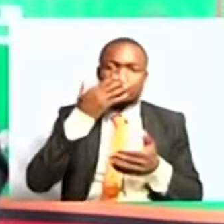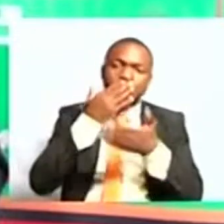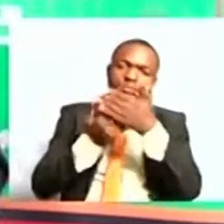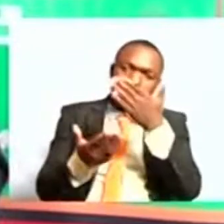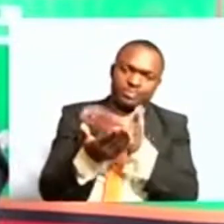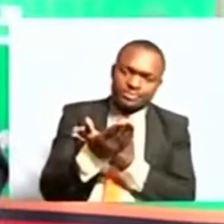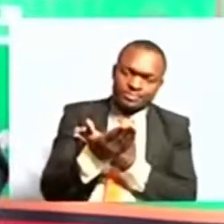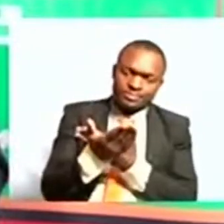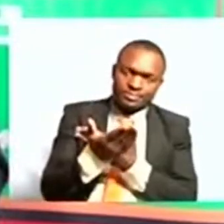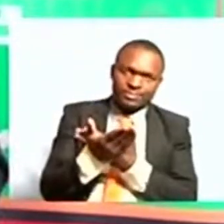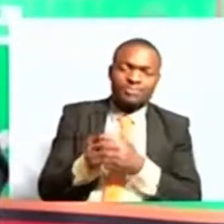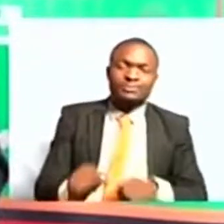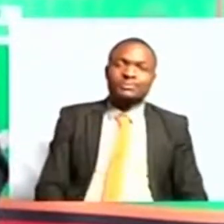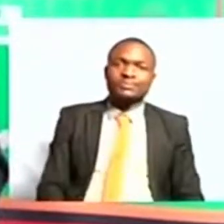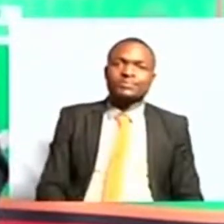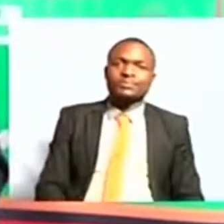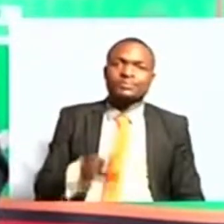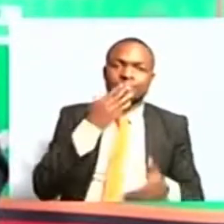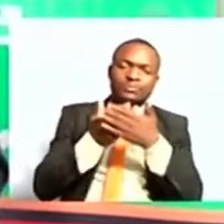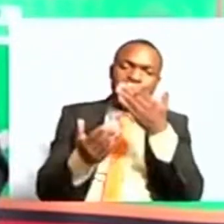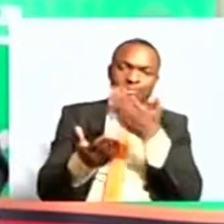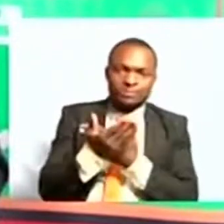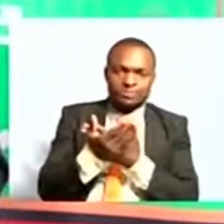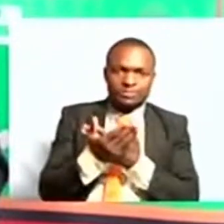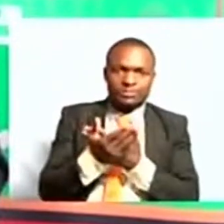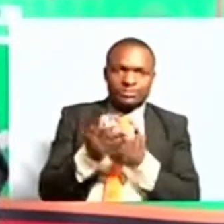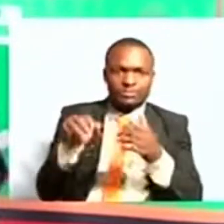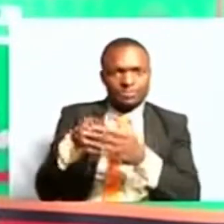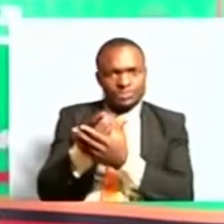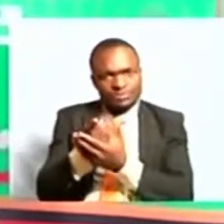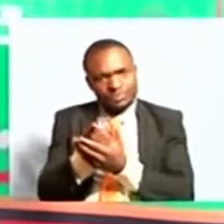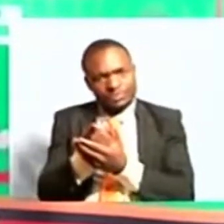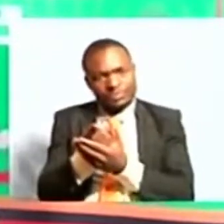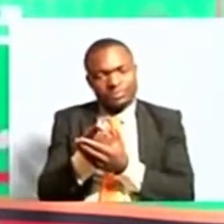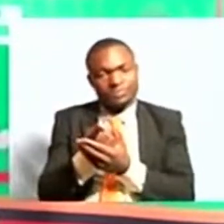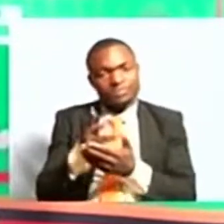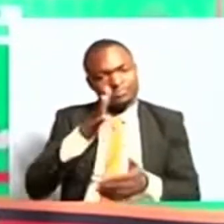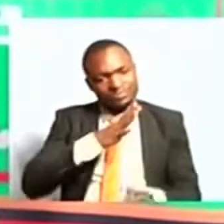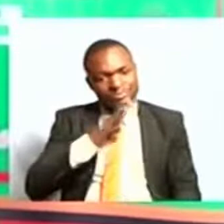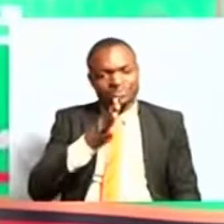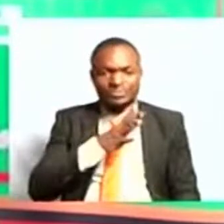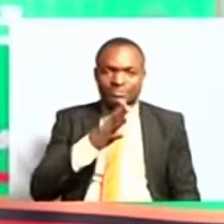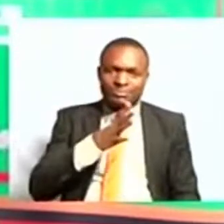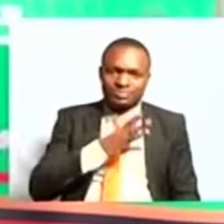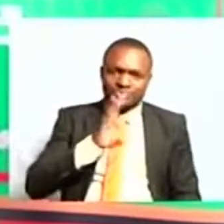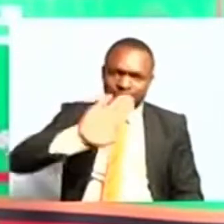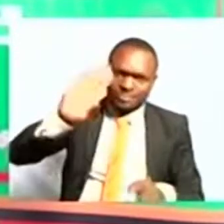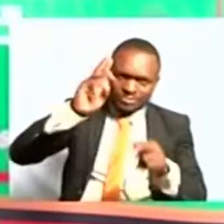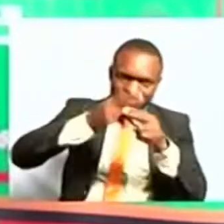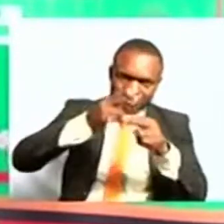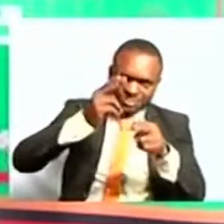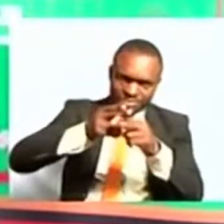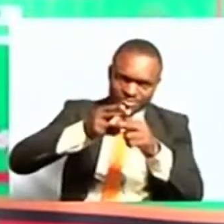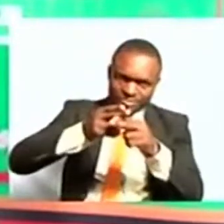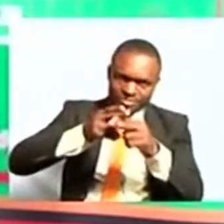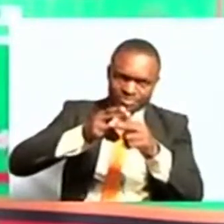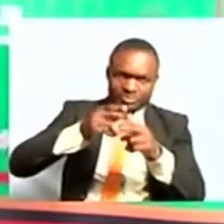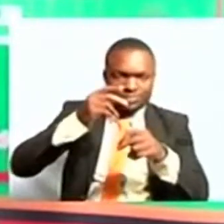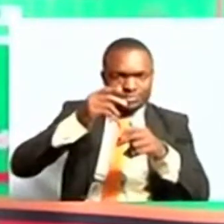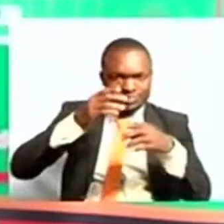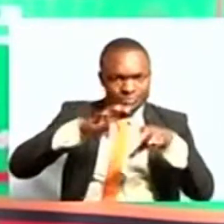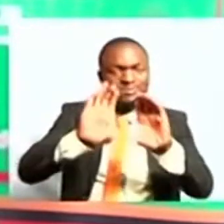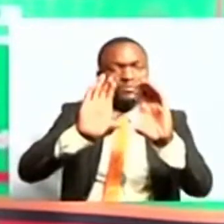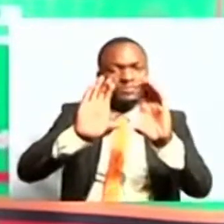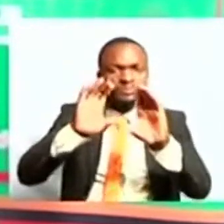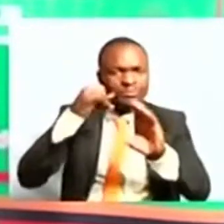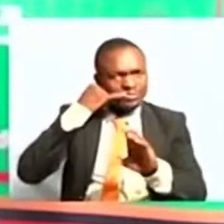morning. Good morning, Kashan. We are fine, thank you. Your name, sir, and go ahead with